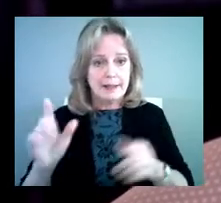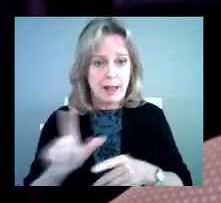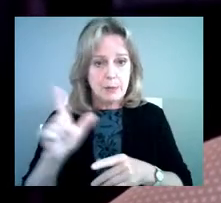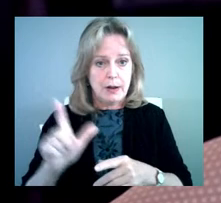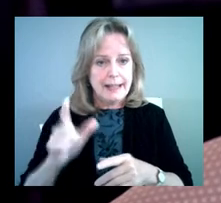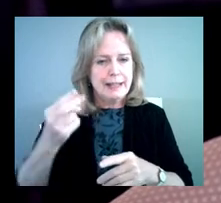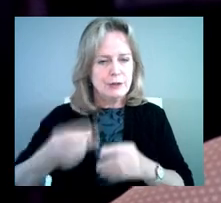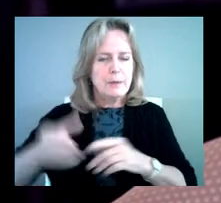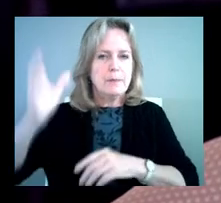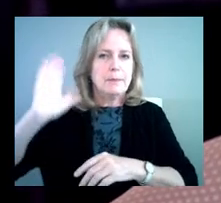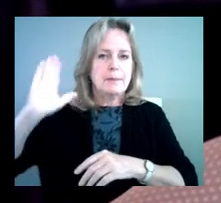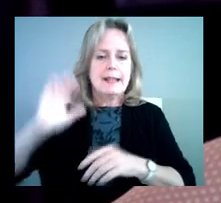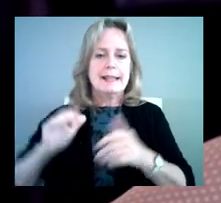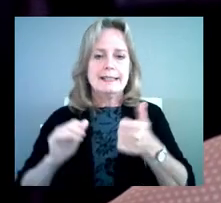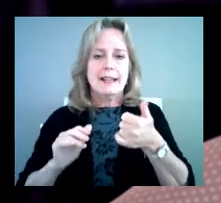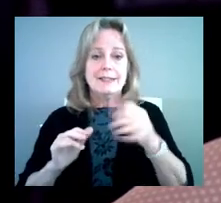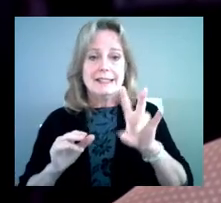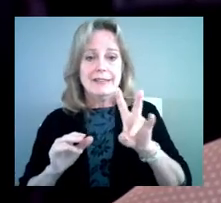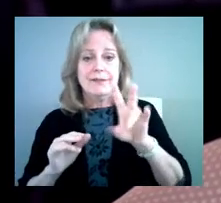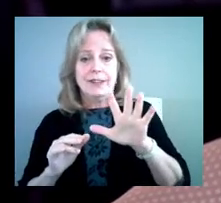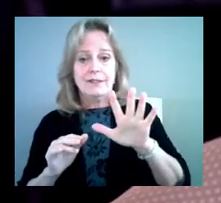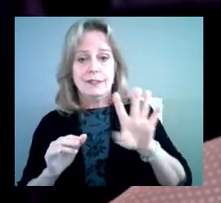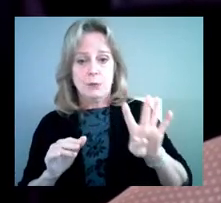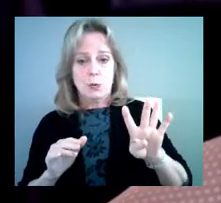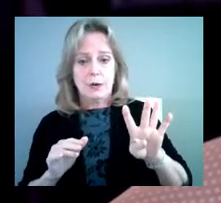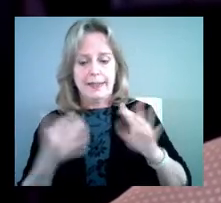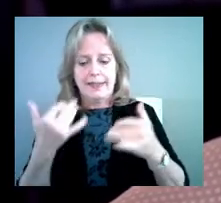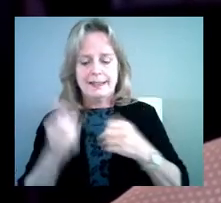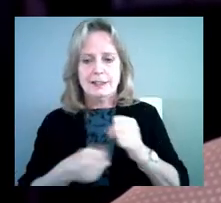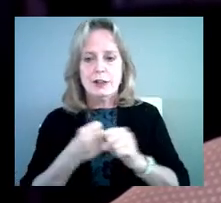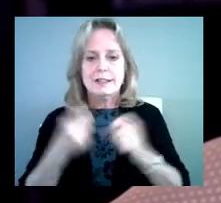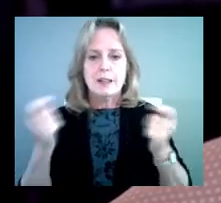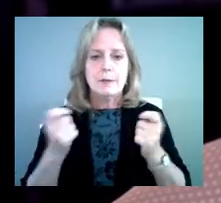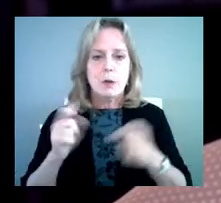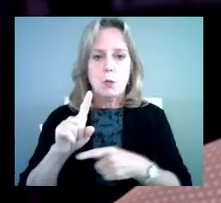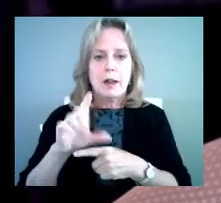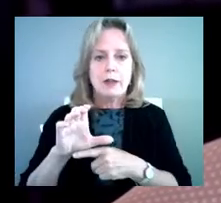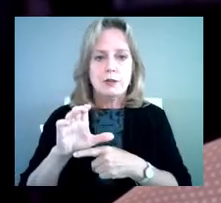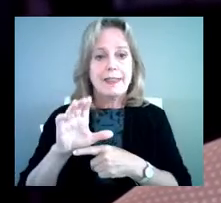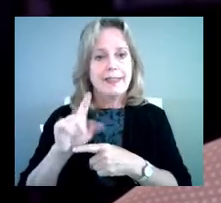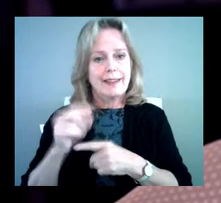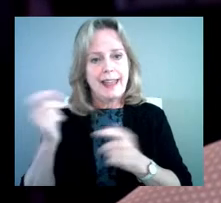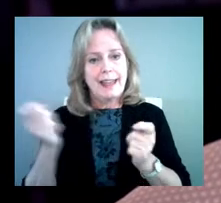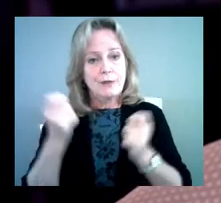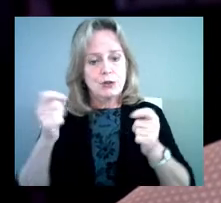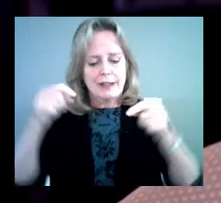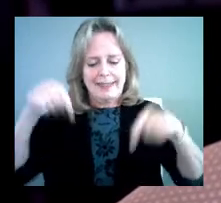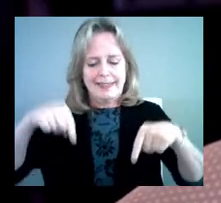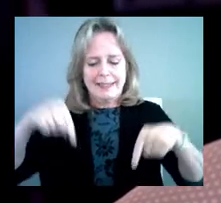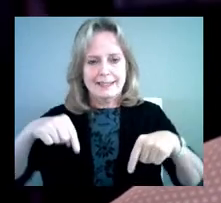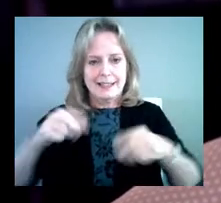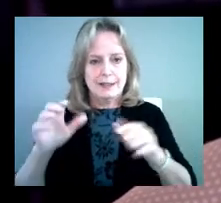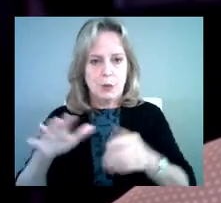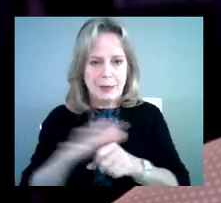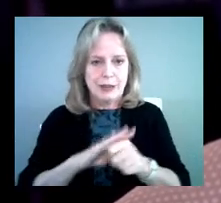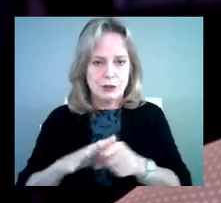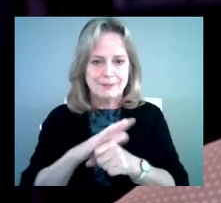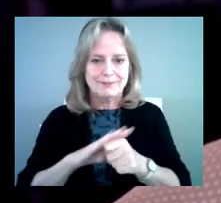to 1754. And this year it is celebrating its 100th anniversary in this location.